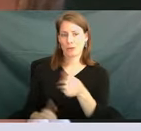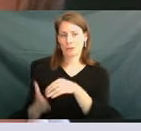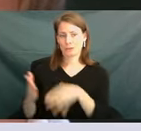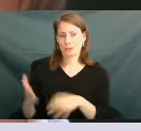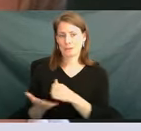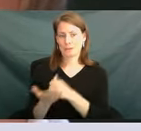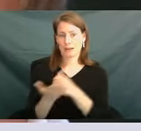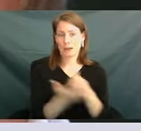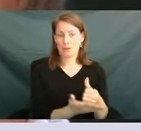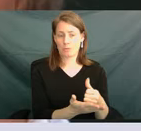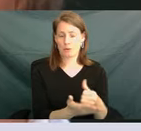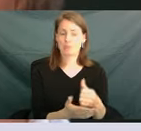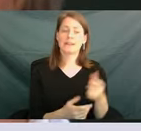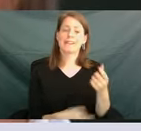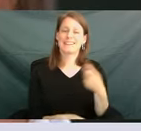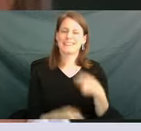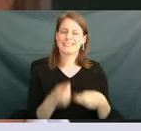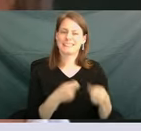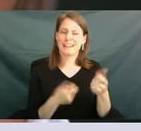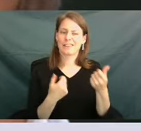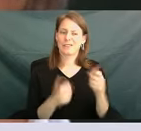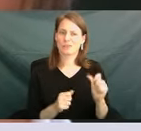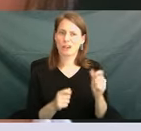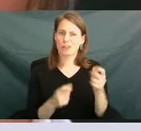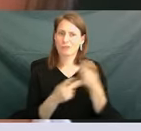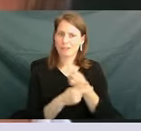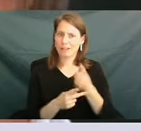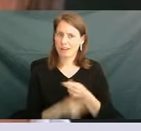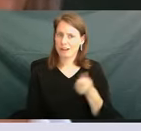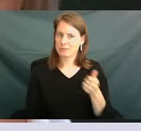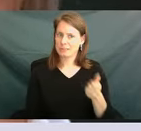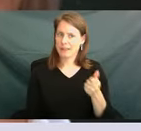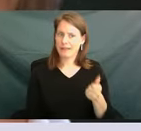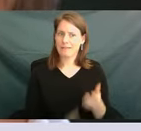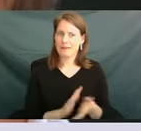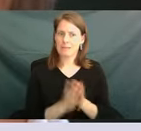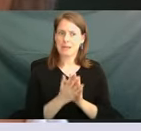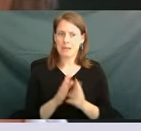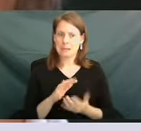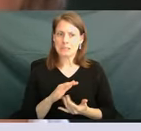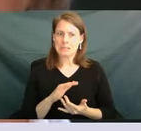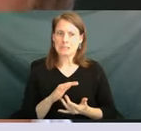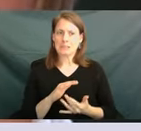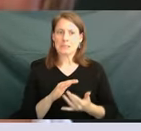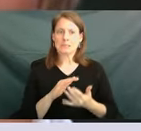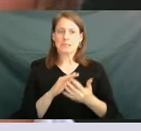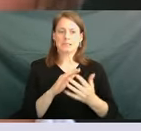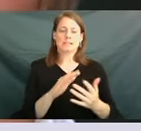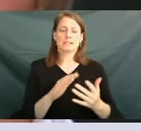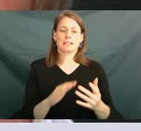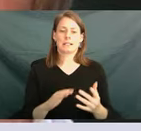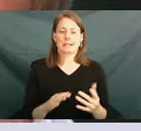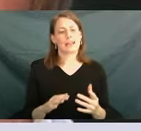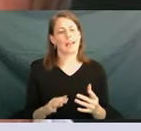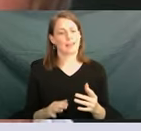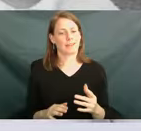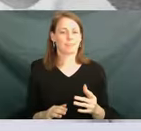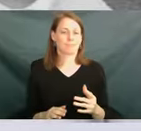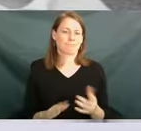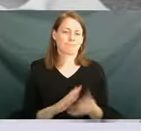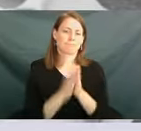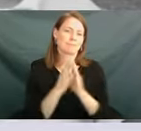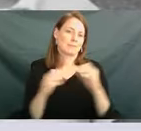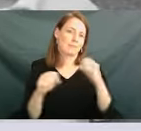himself worked up, and then the result is a fight or an incident, or he can't handle something and loses concentration in